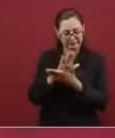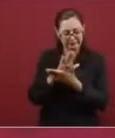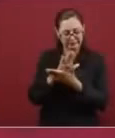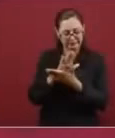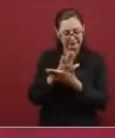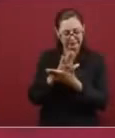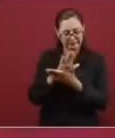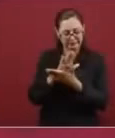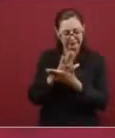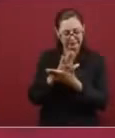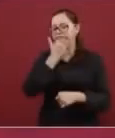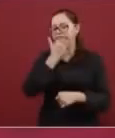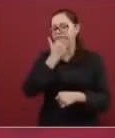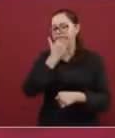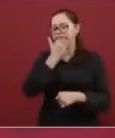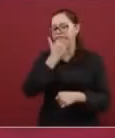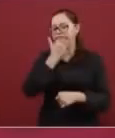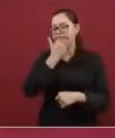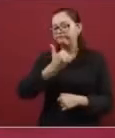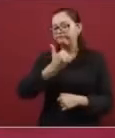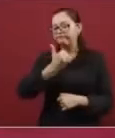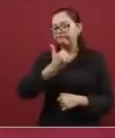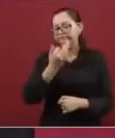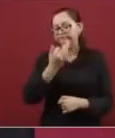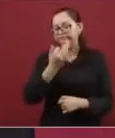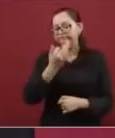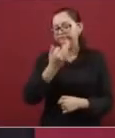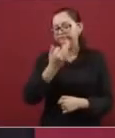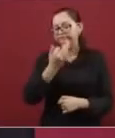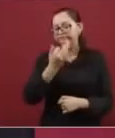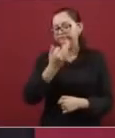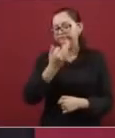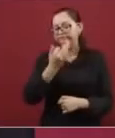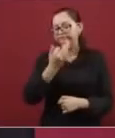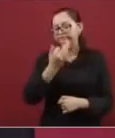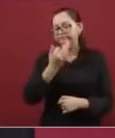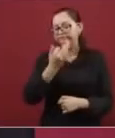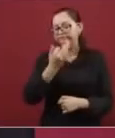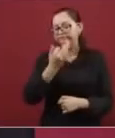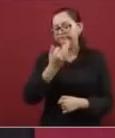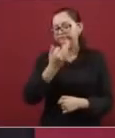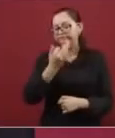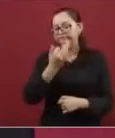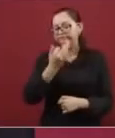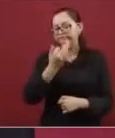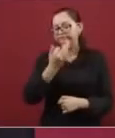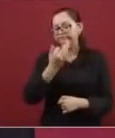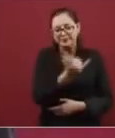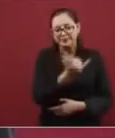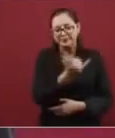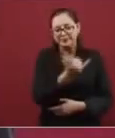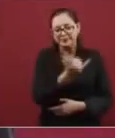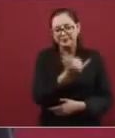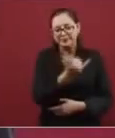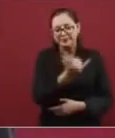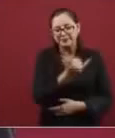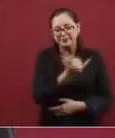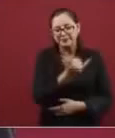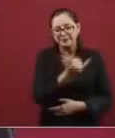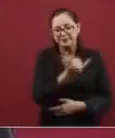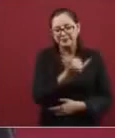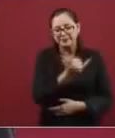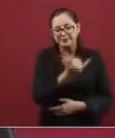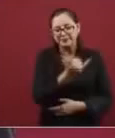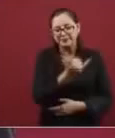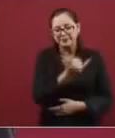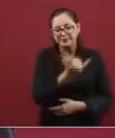in a humble way accept our errors and ask for forgiveness and reconcile. All of us. That's the whole